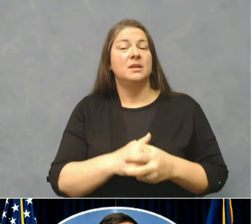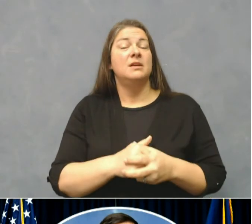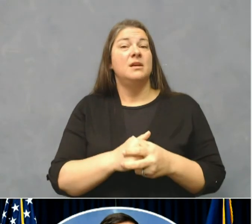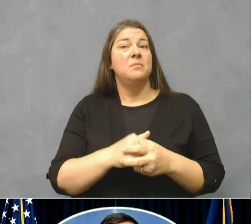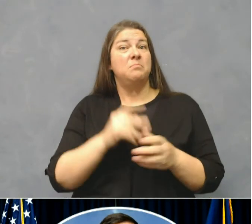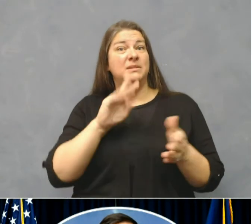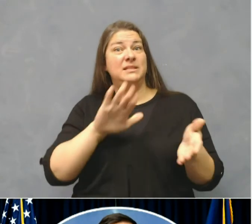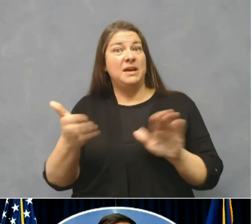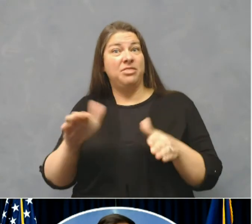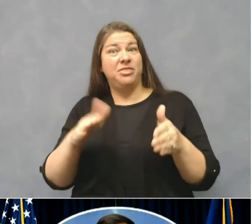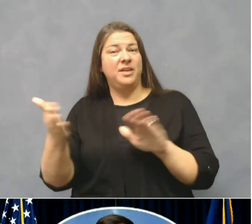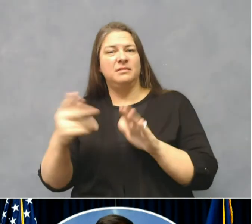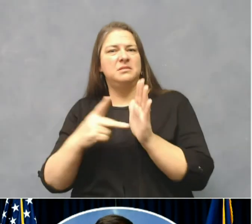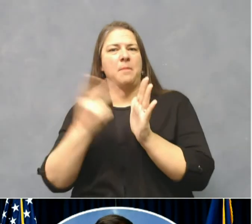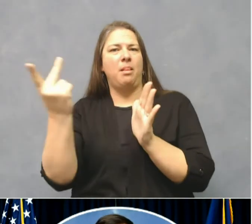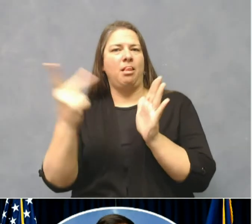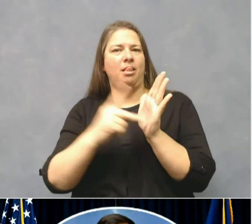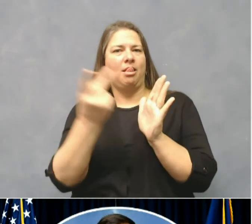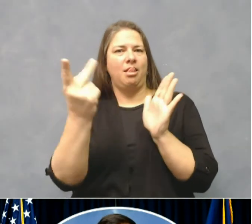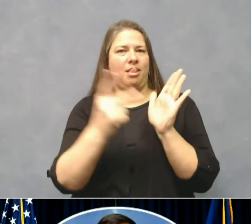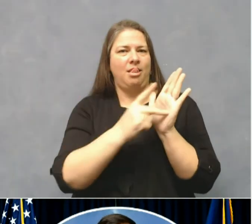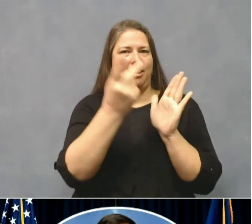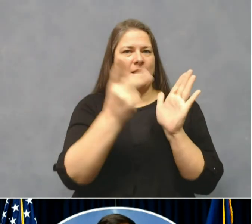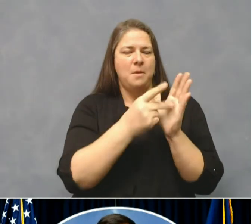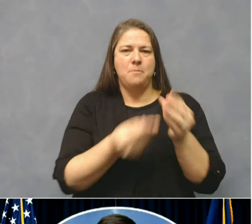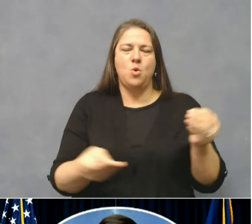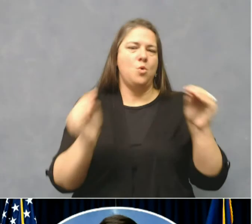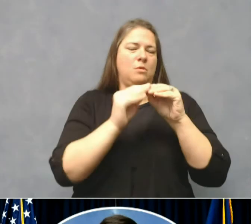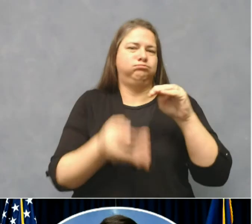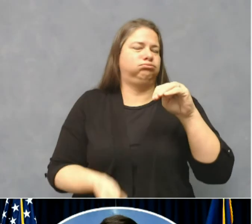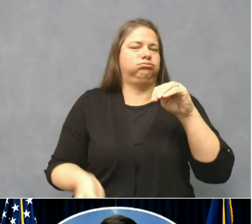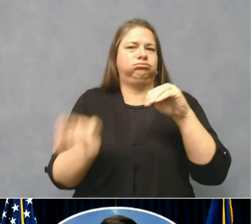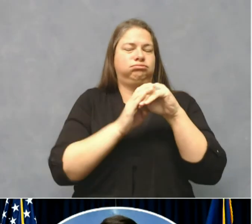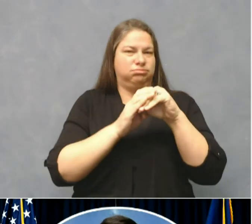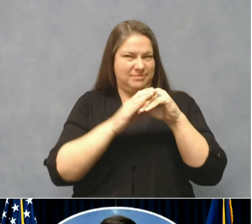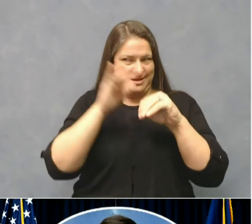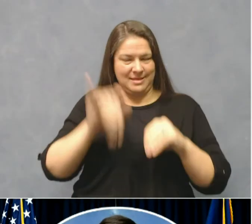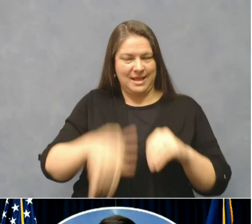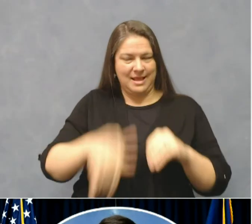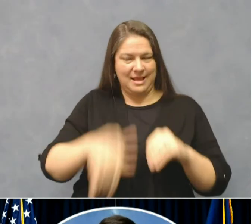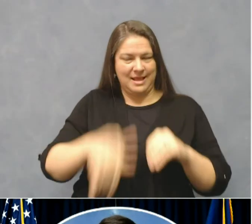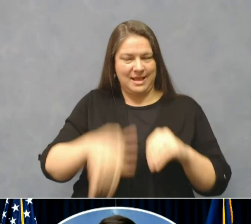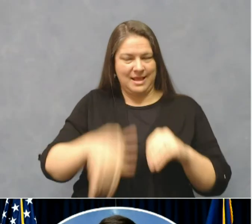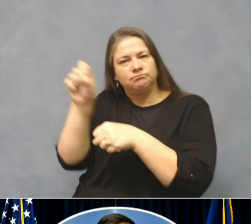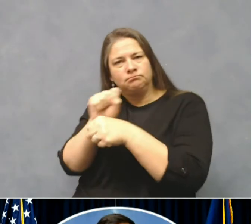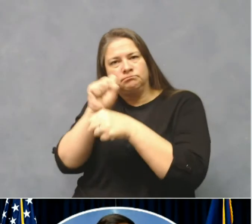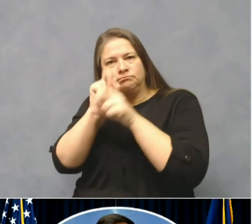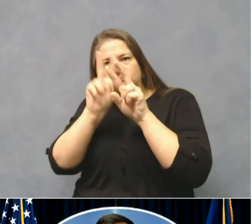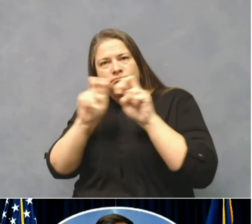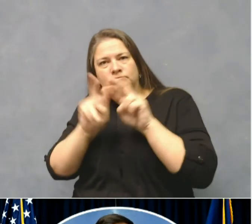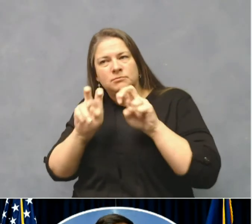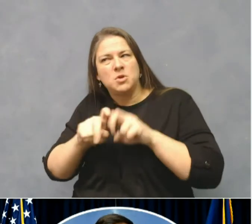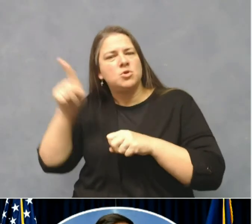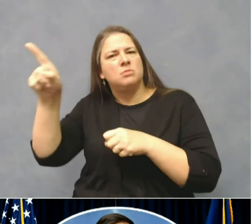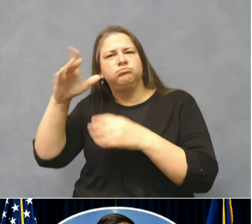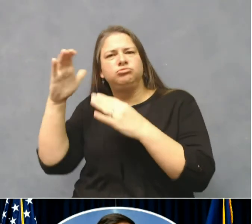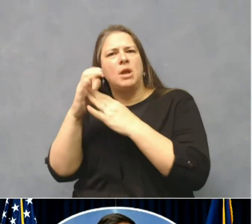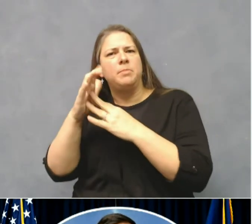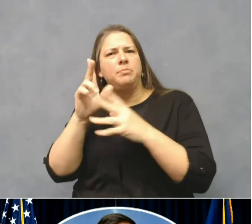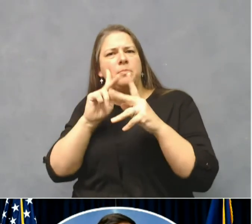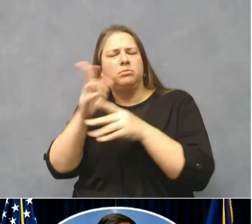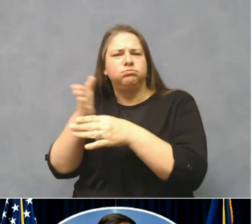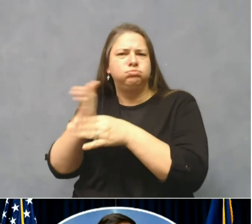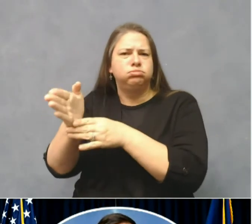Coronavirus Task Force, the experts, and some of the most sounding an